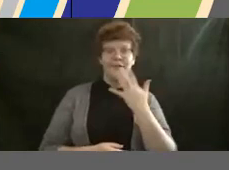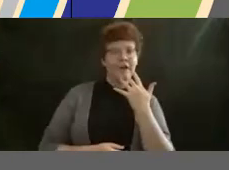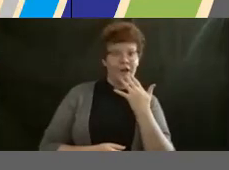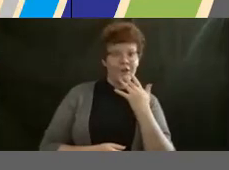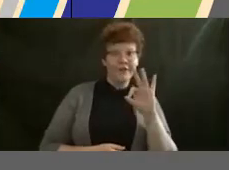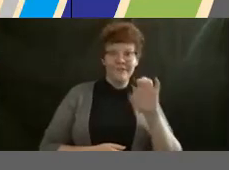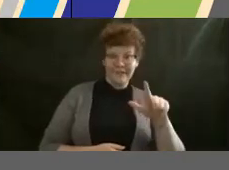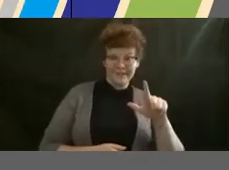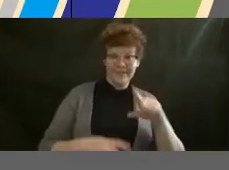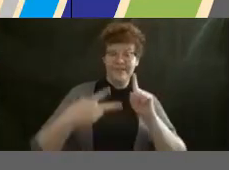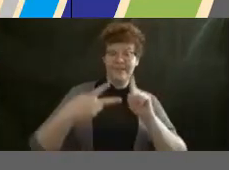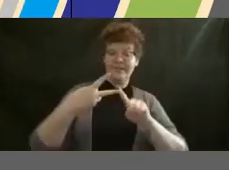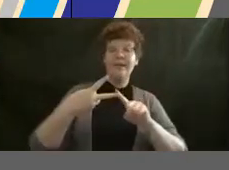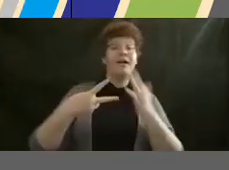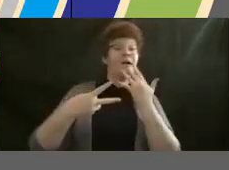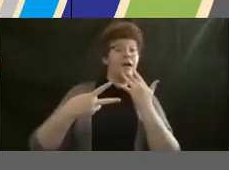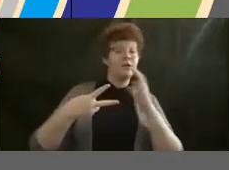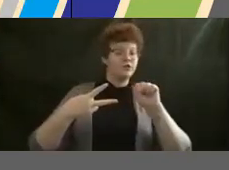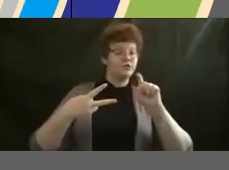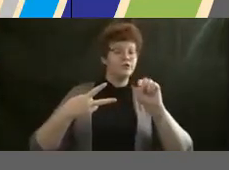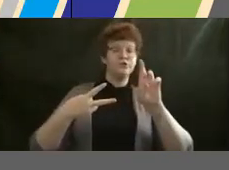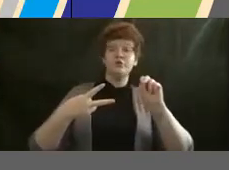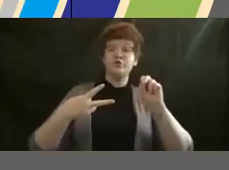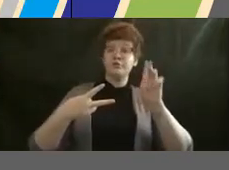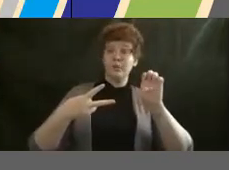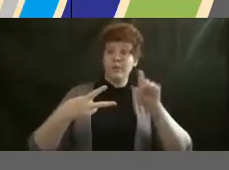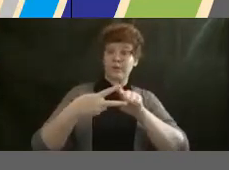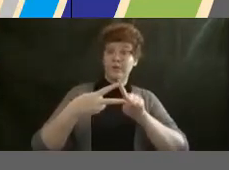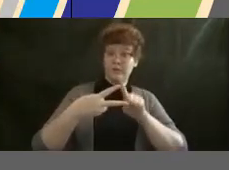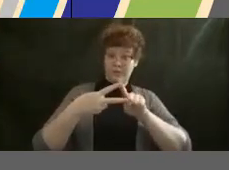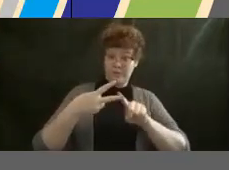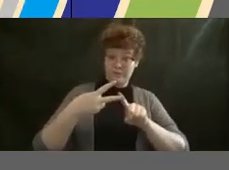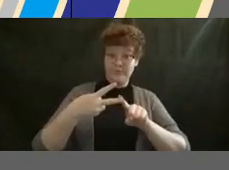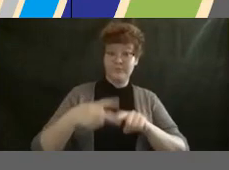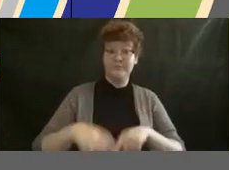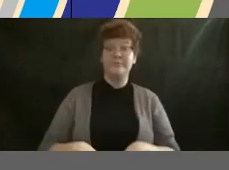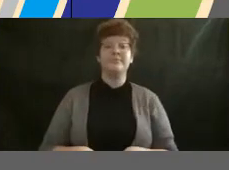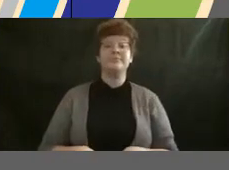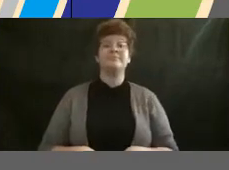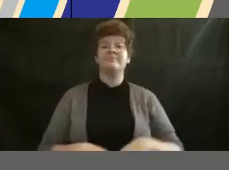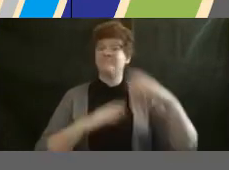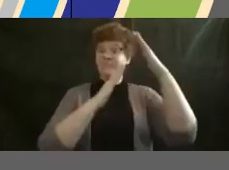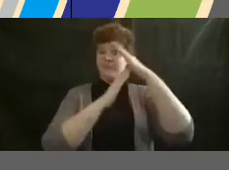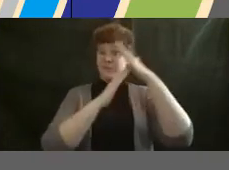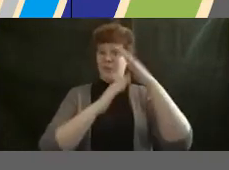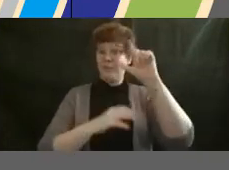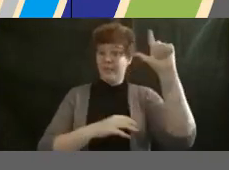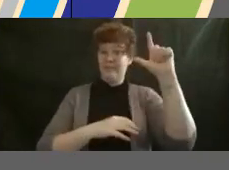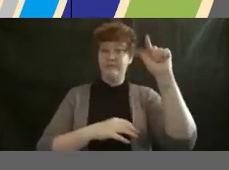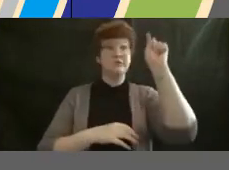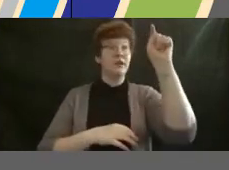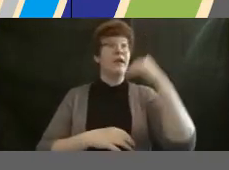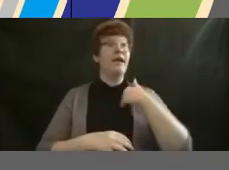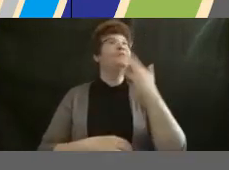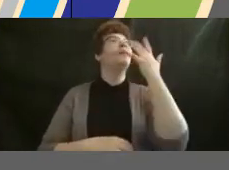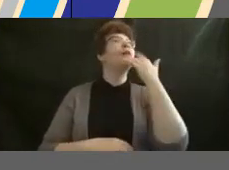stroke color here. If you look in the upper left-hand corner in the options menu, we have the fill color and the stroke color.